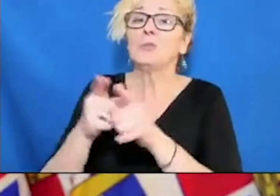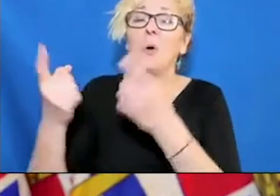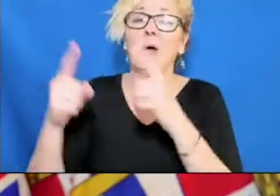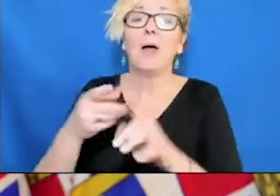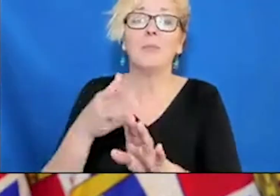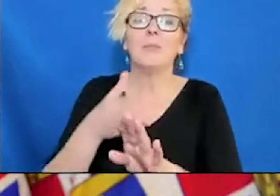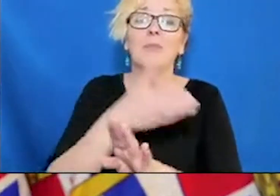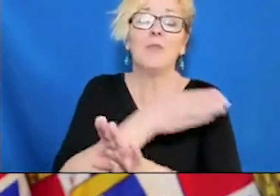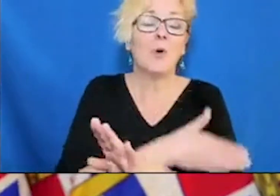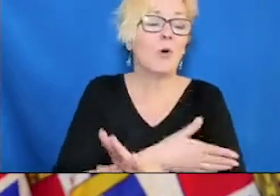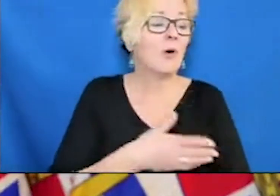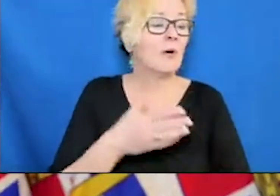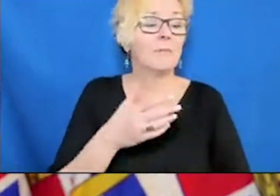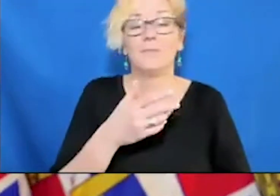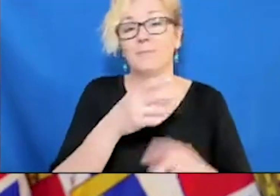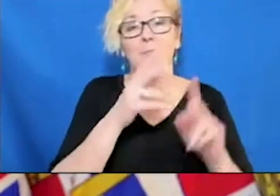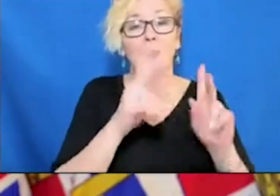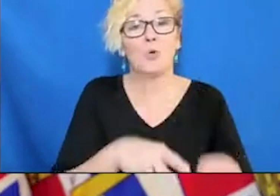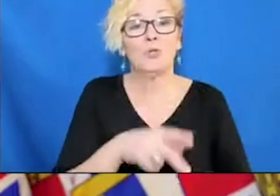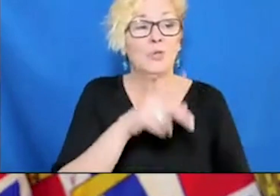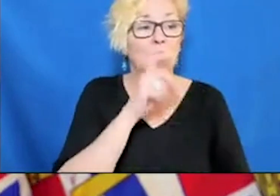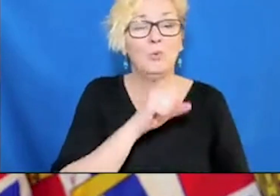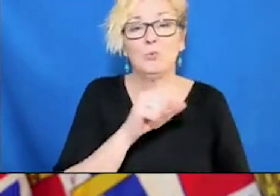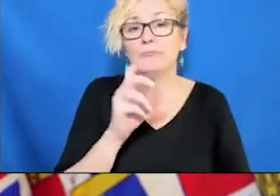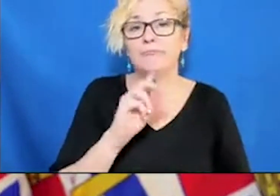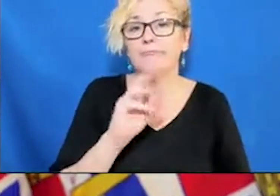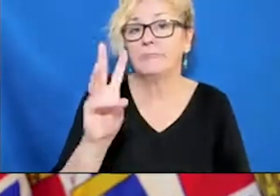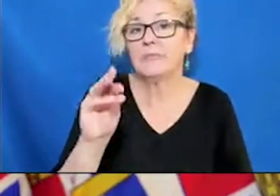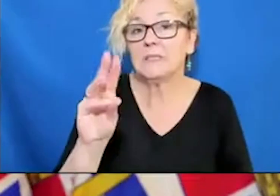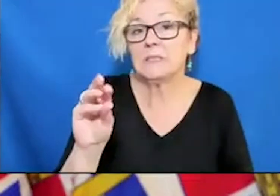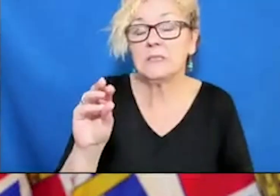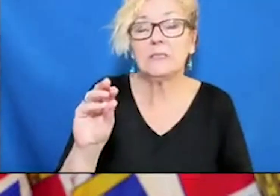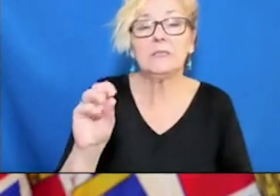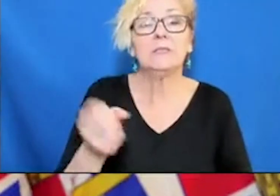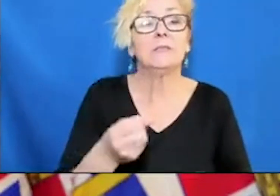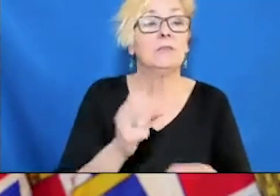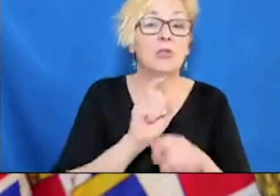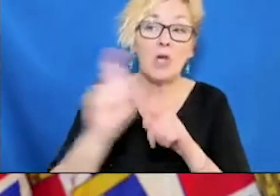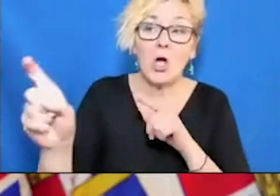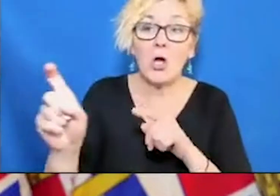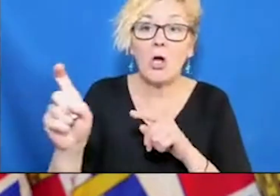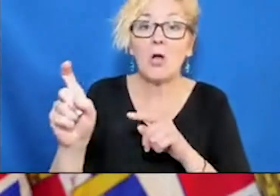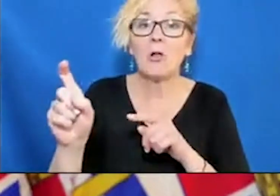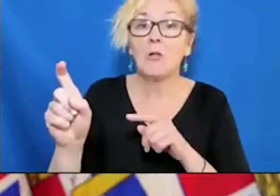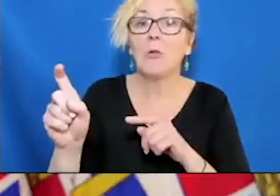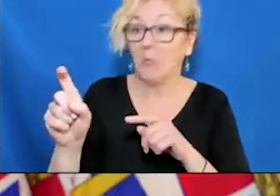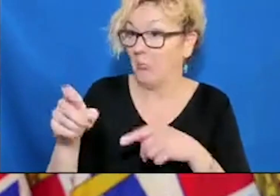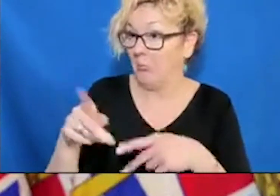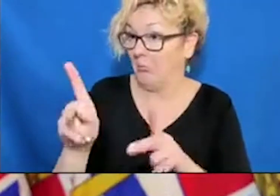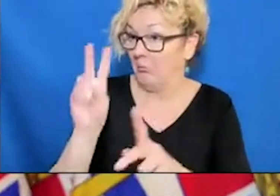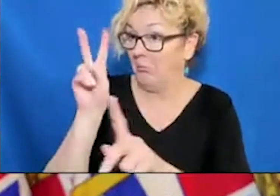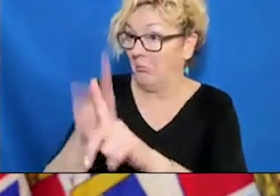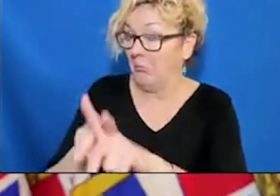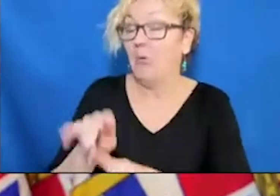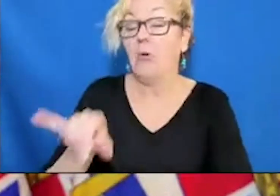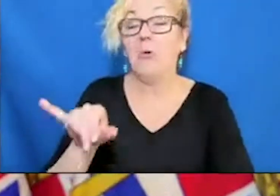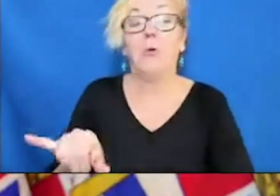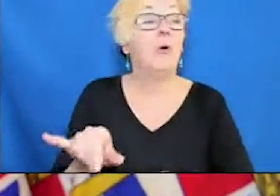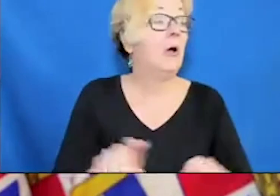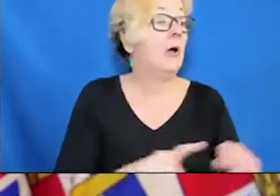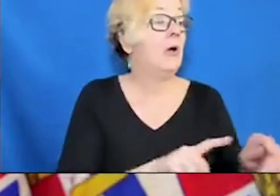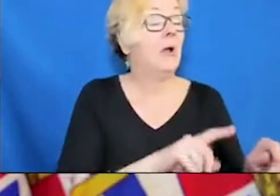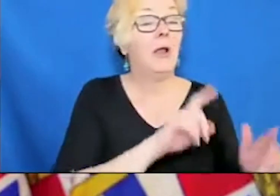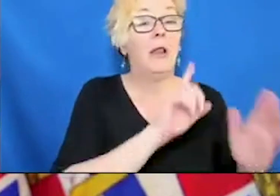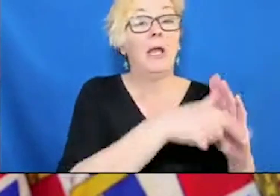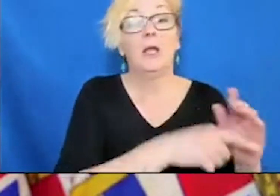appointments are cancelled, or if they arrive at a clinic, they're told that they're not eligible. So we have systems in